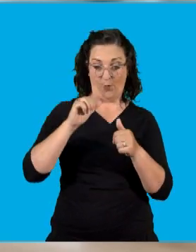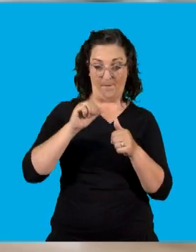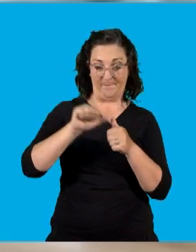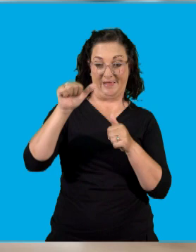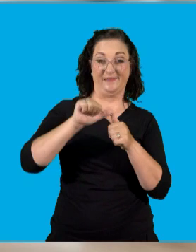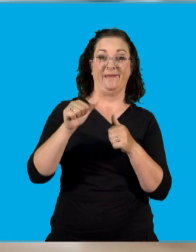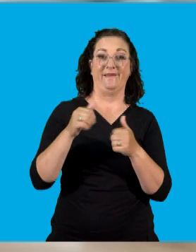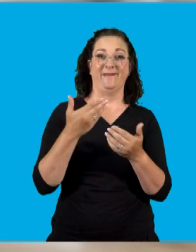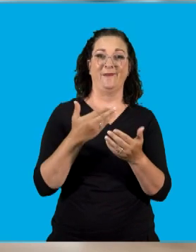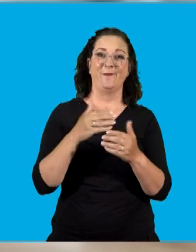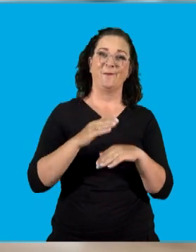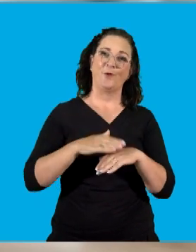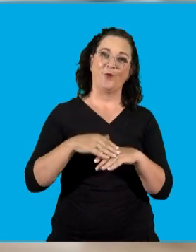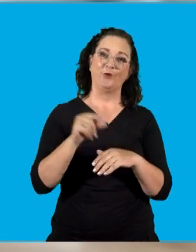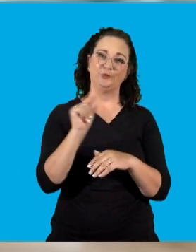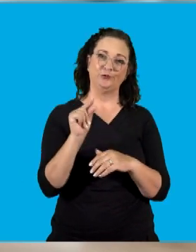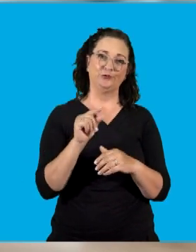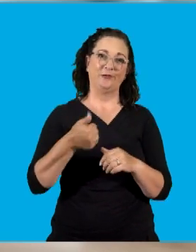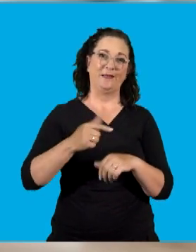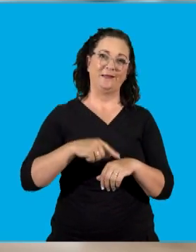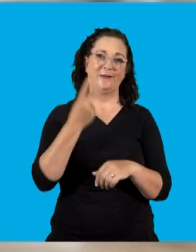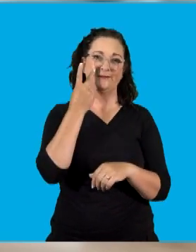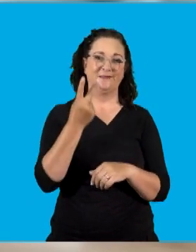tomorrow better. I hope to see you soon next